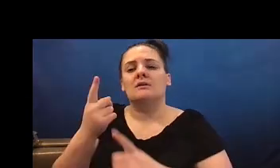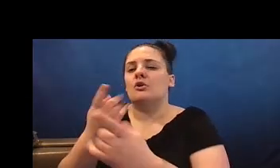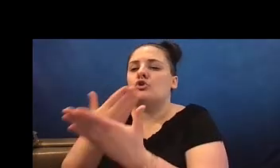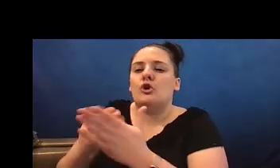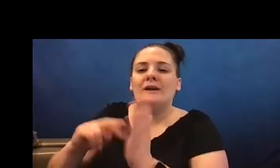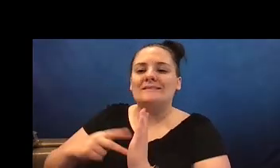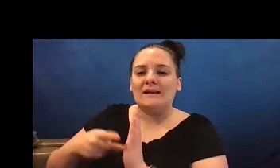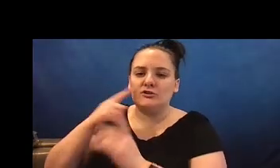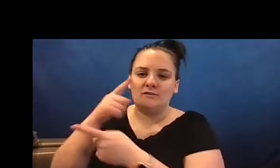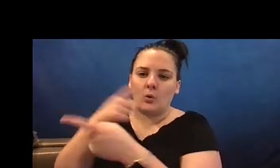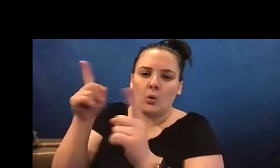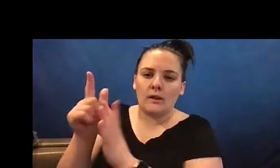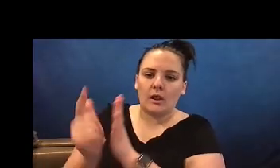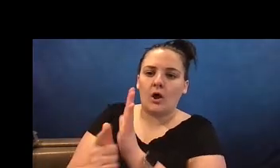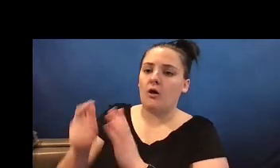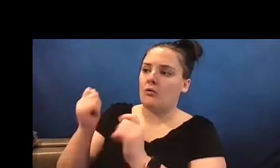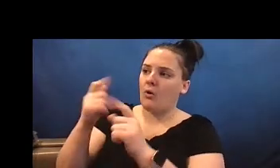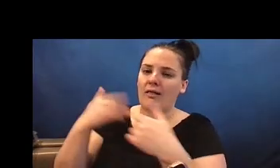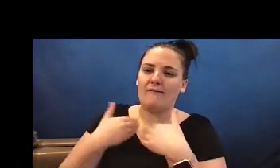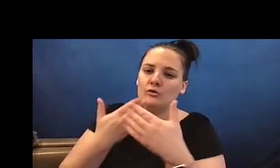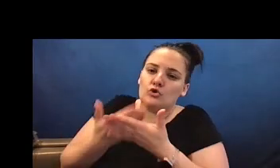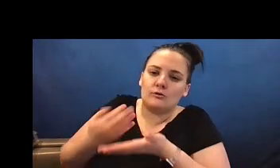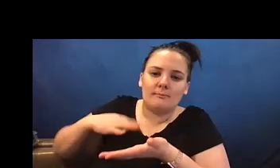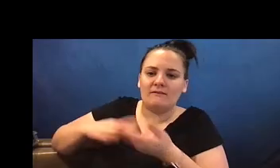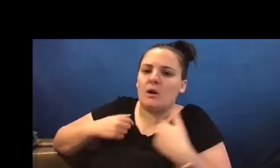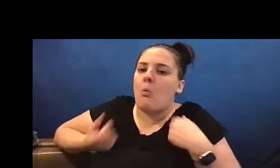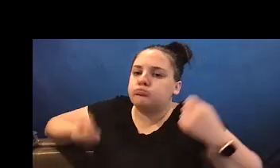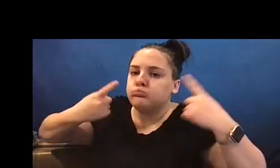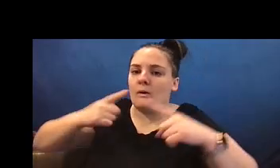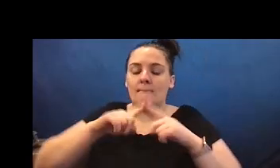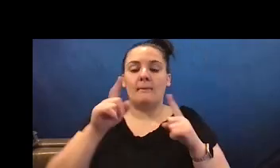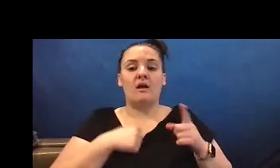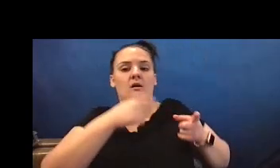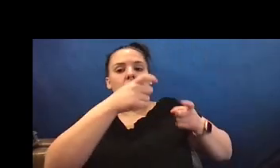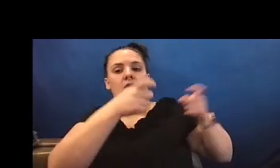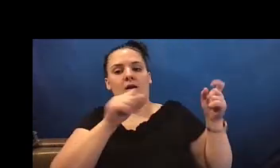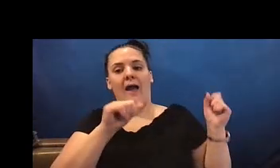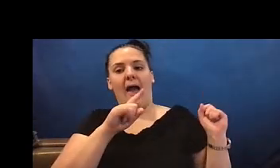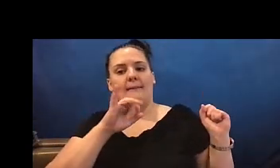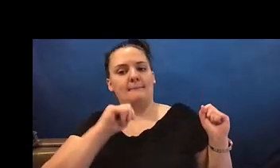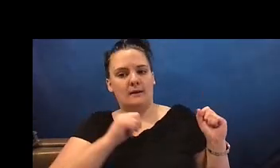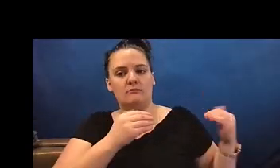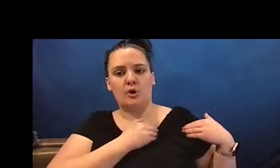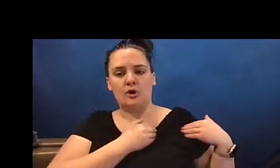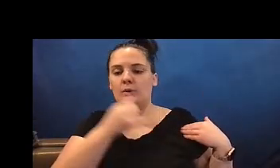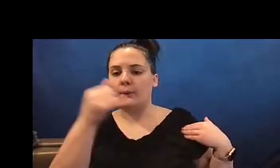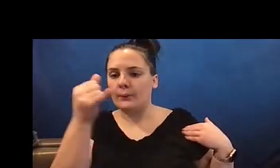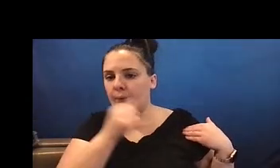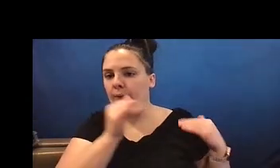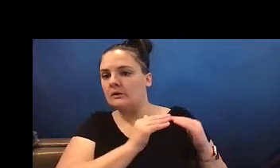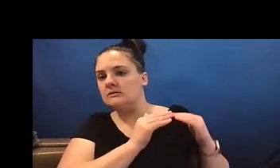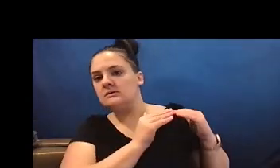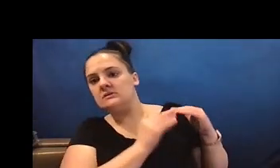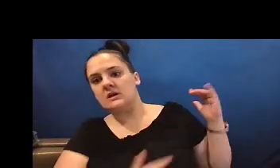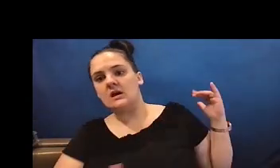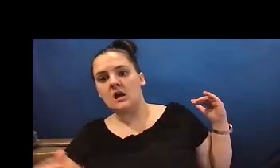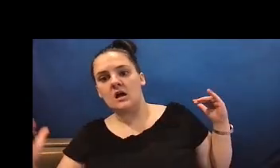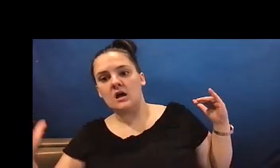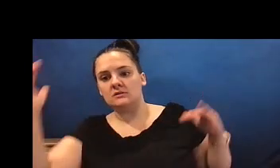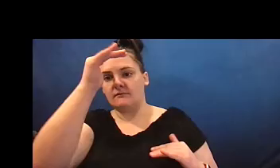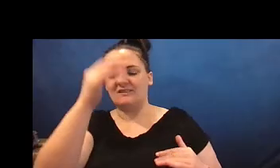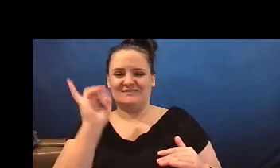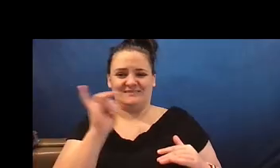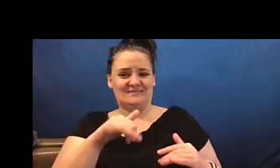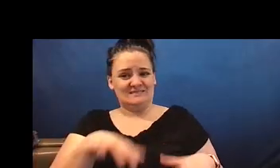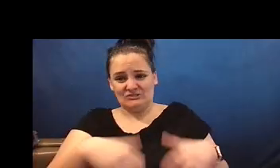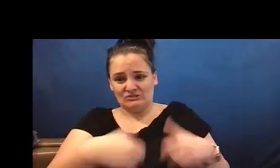of it providing great benefit. But the administrative burden is excessive, and that's a real opportunity for us to work with the state. I know it's a challenge. Some of